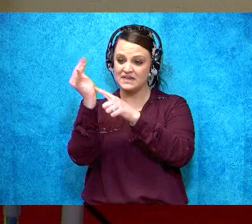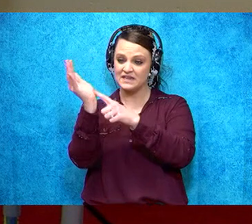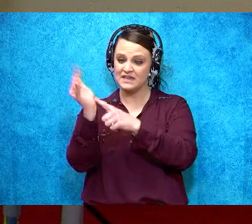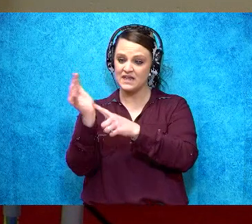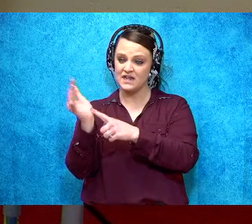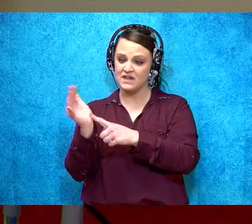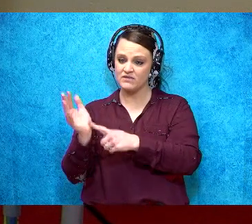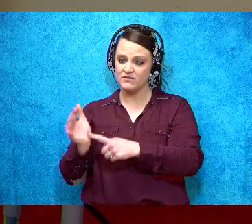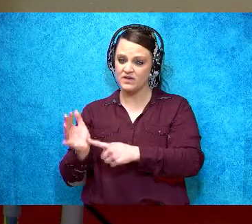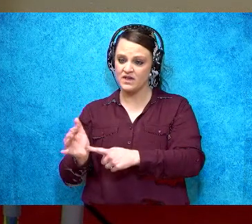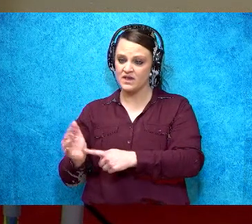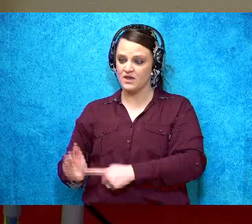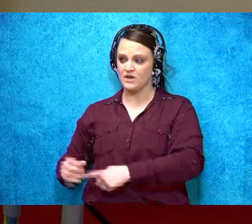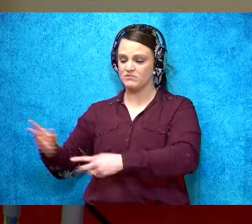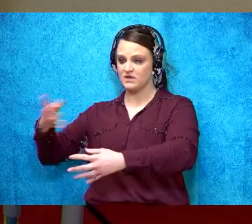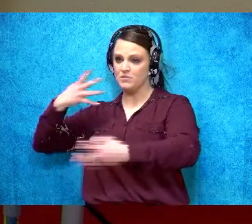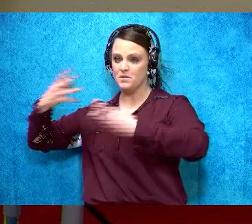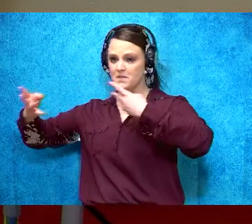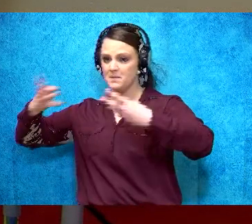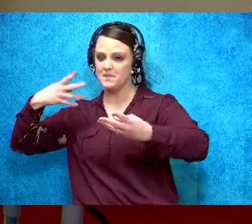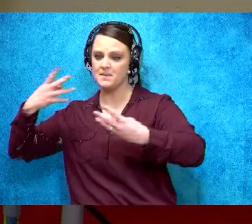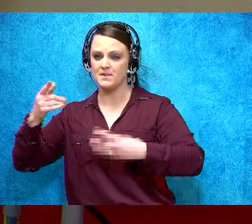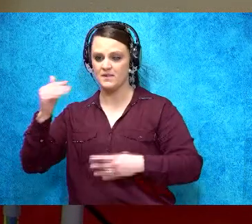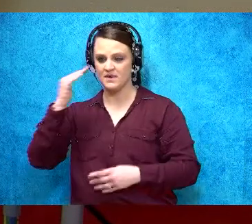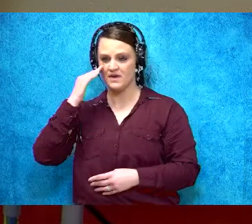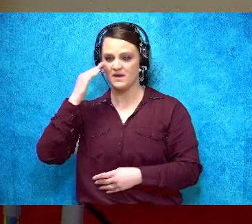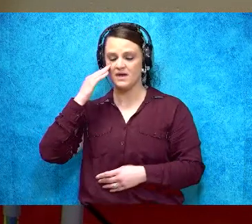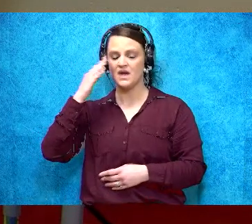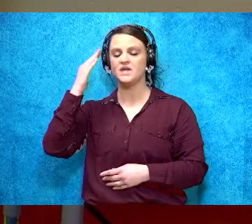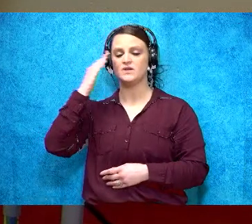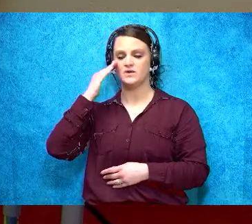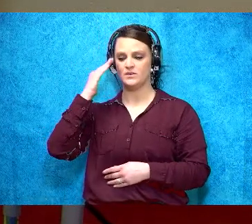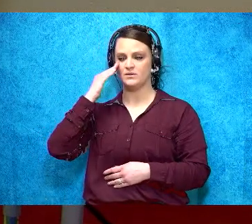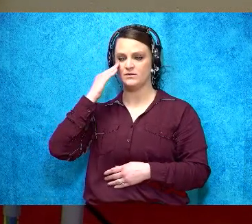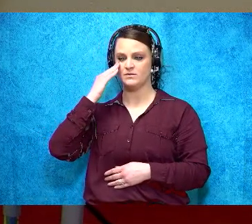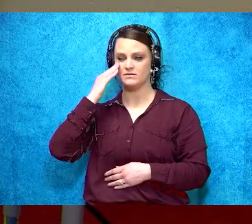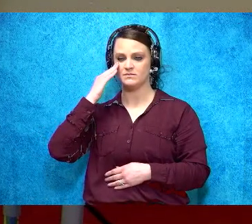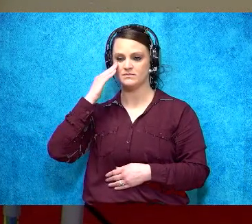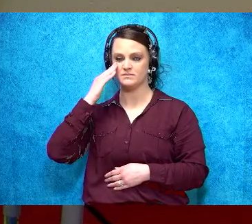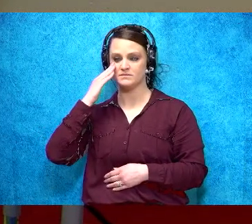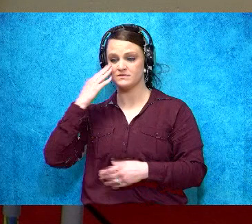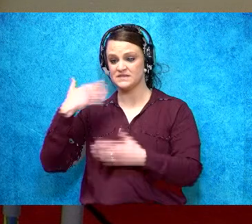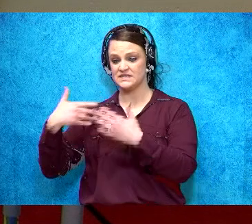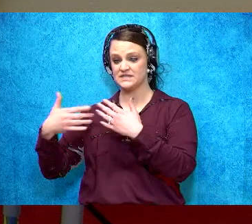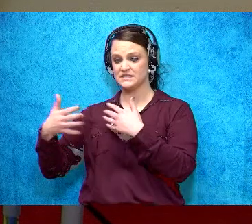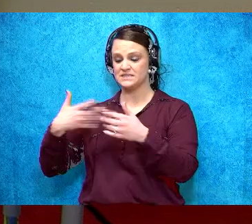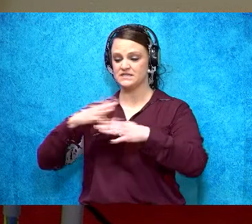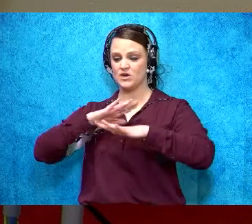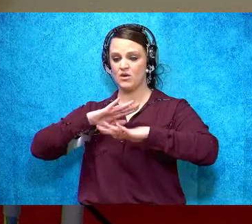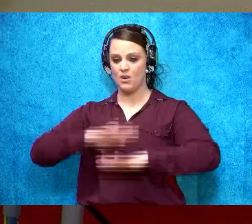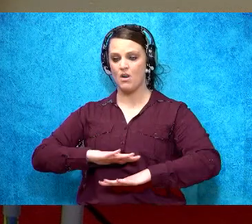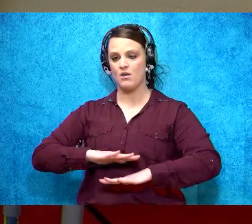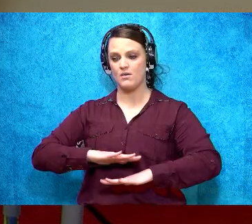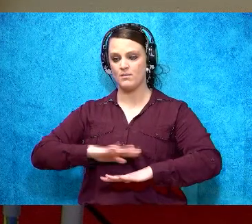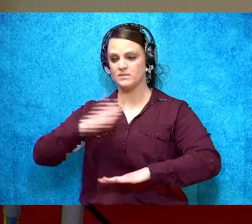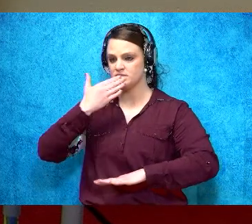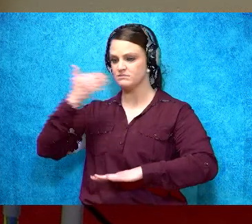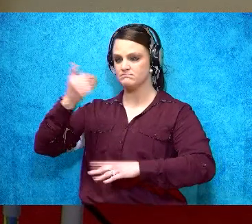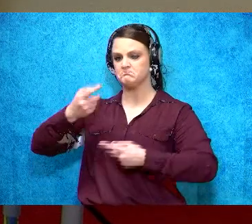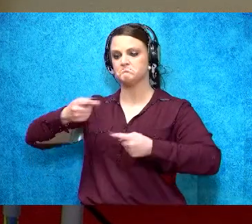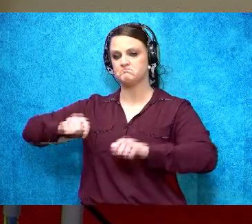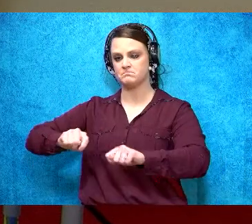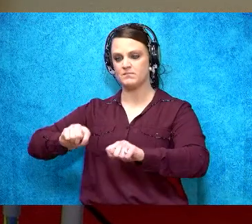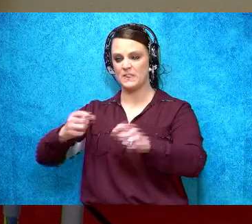moving slowly towards them. And that's how George knew that despite his calm and his best effort,